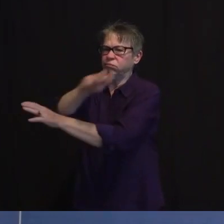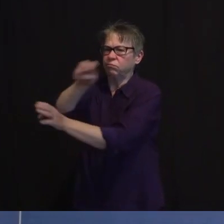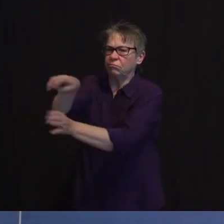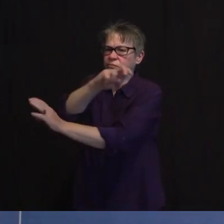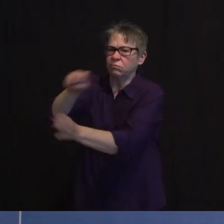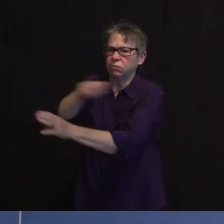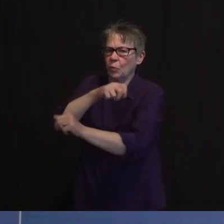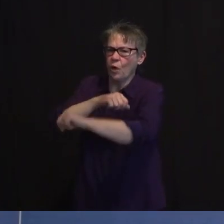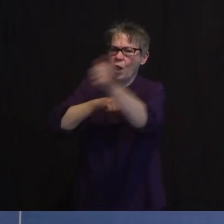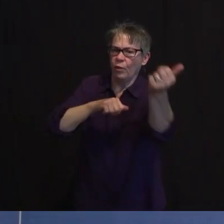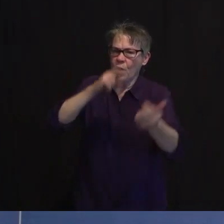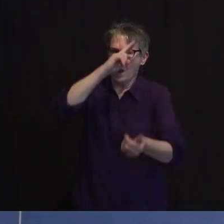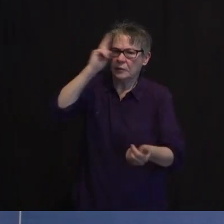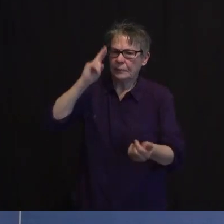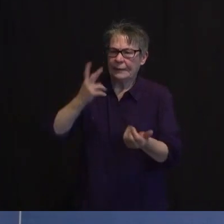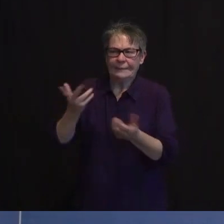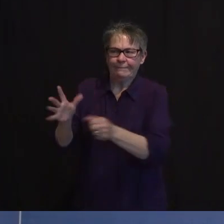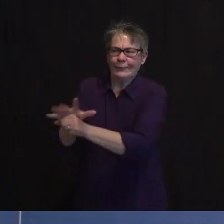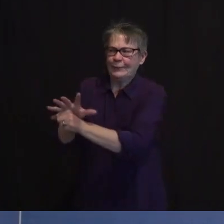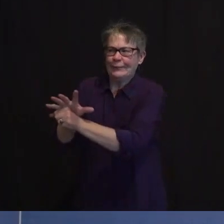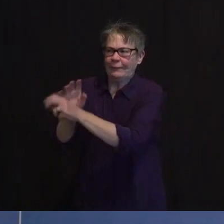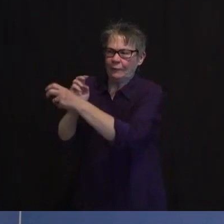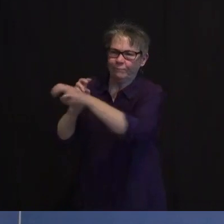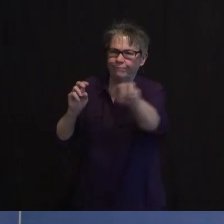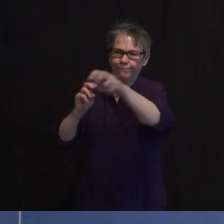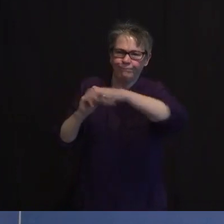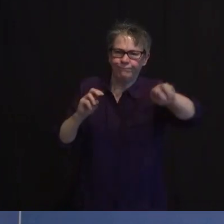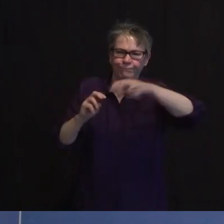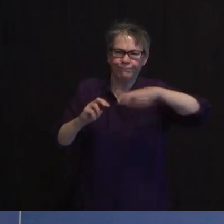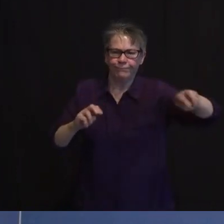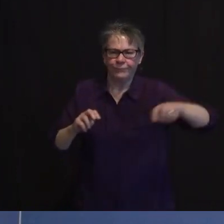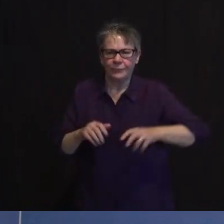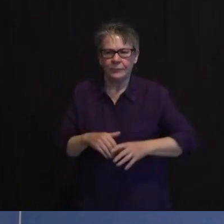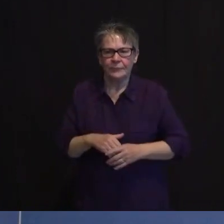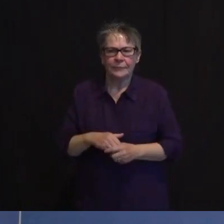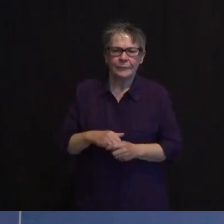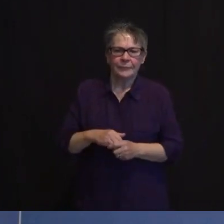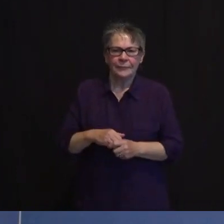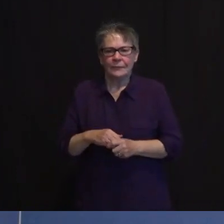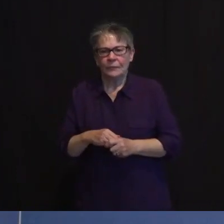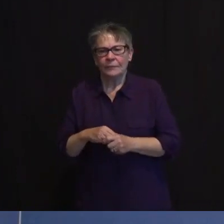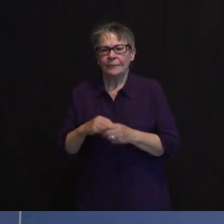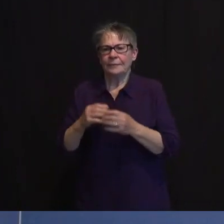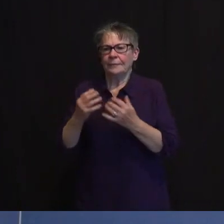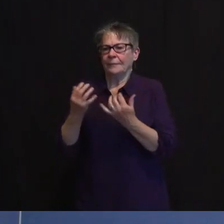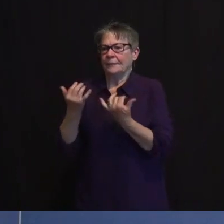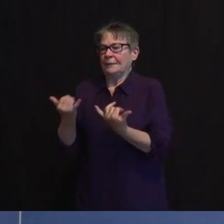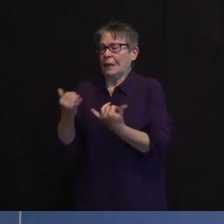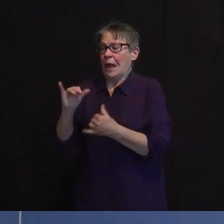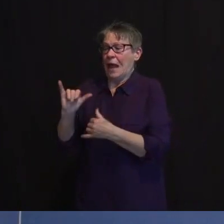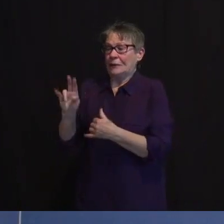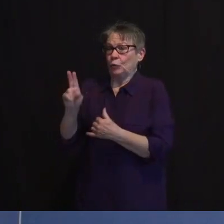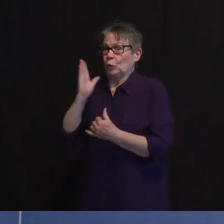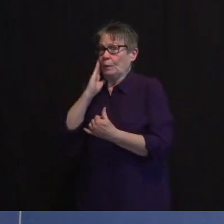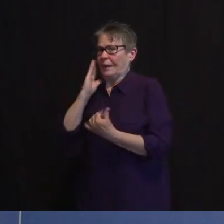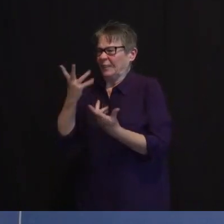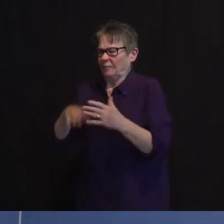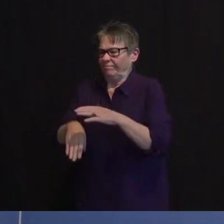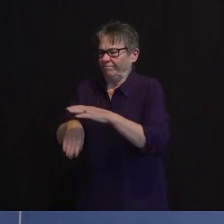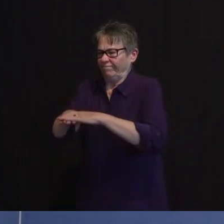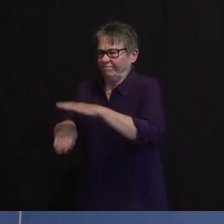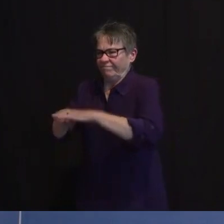capacity. We're working with the hospitals to determine which patients can be safely transferred to the alternative